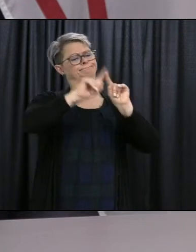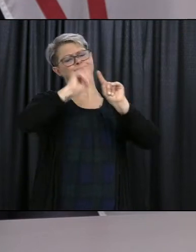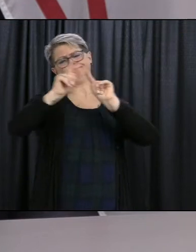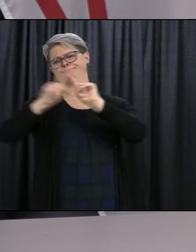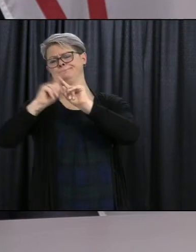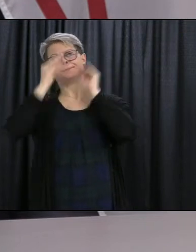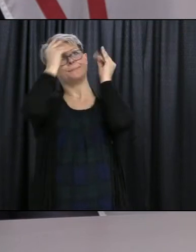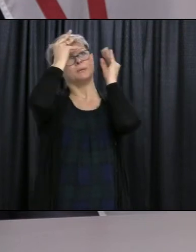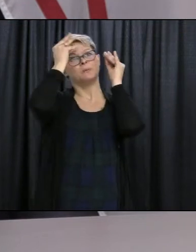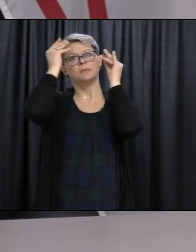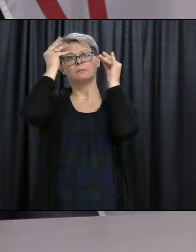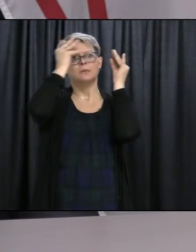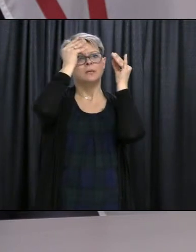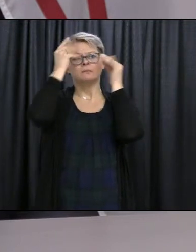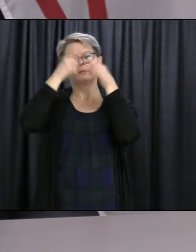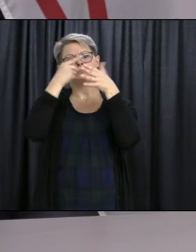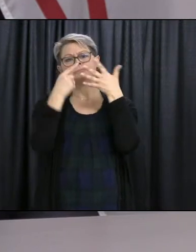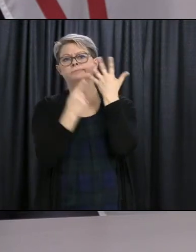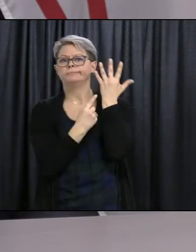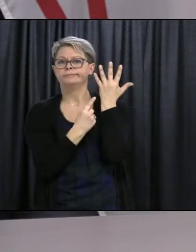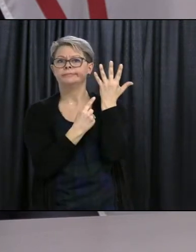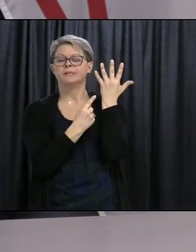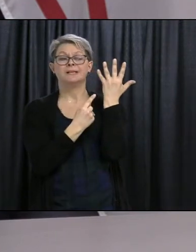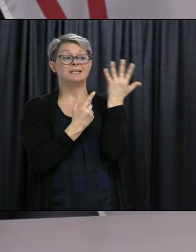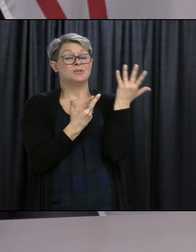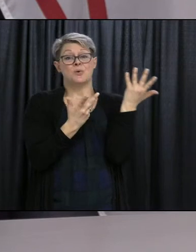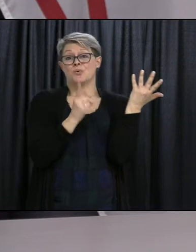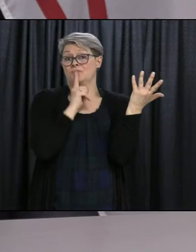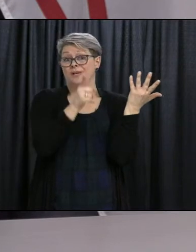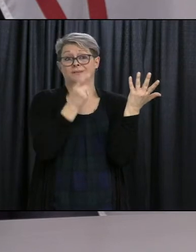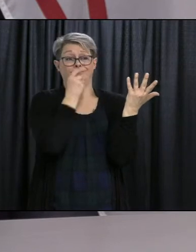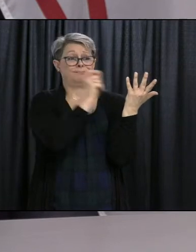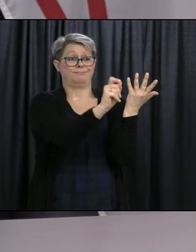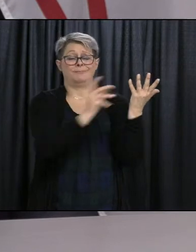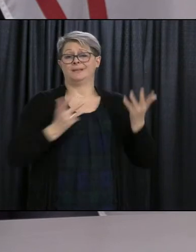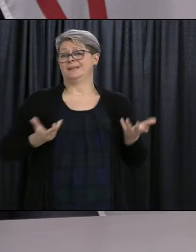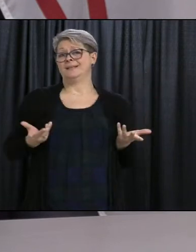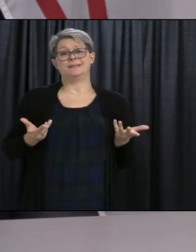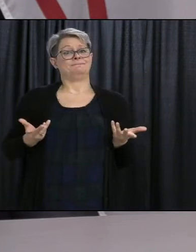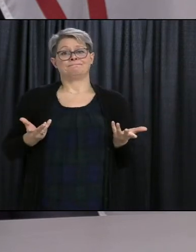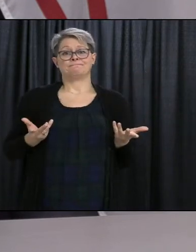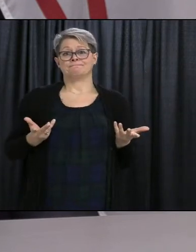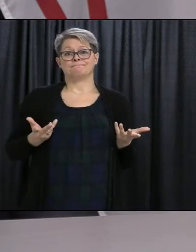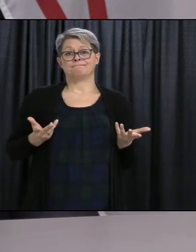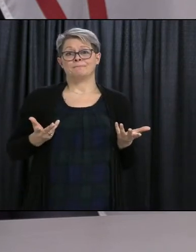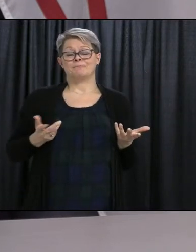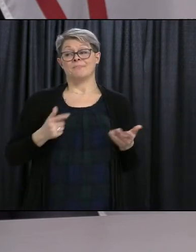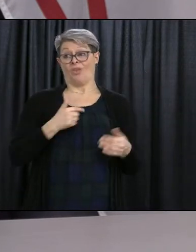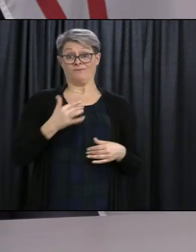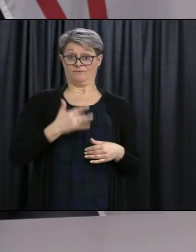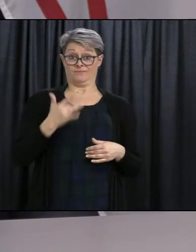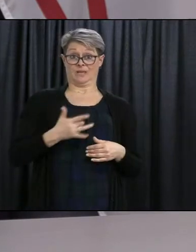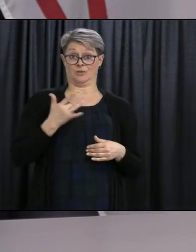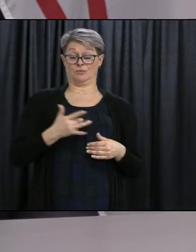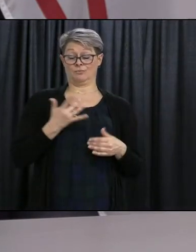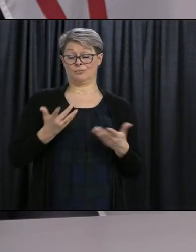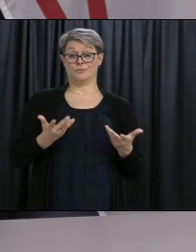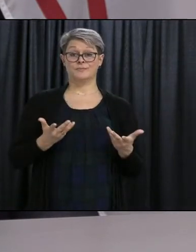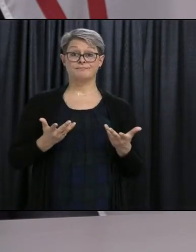and it is what it is. So, I think that